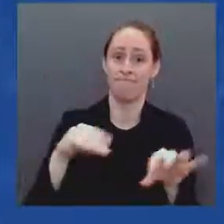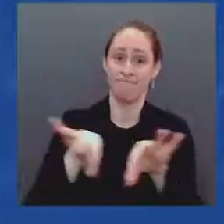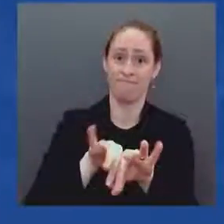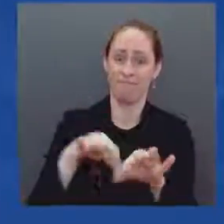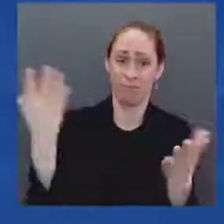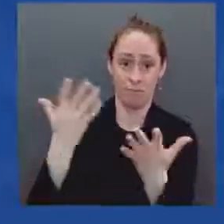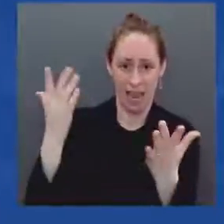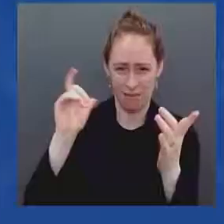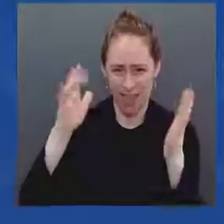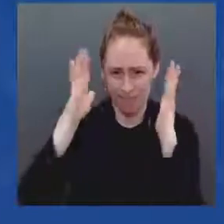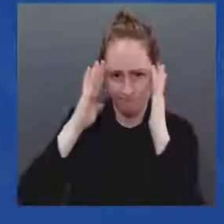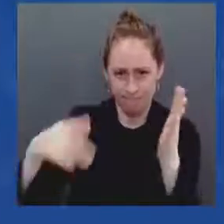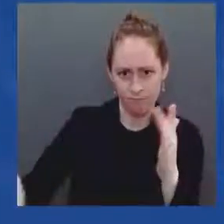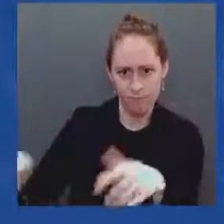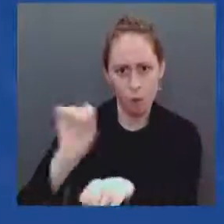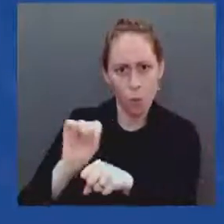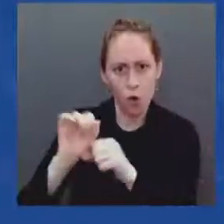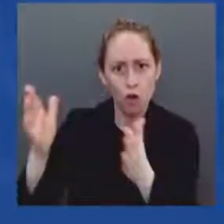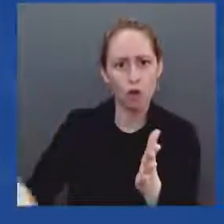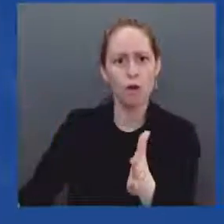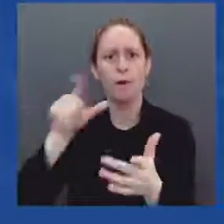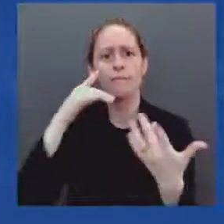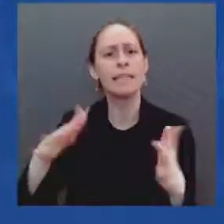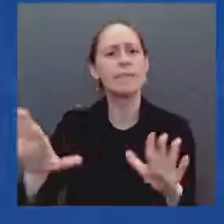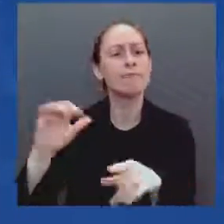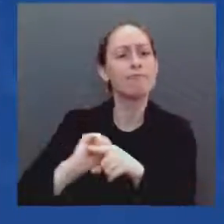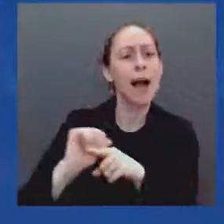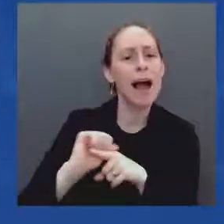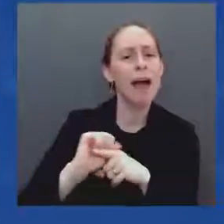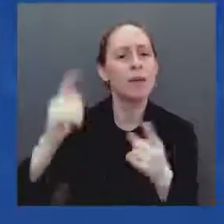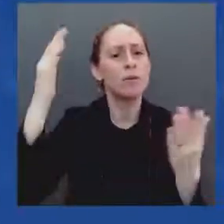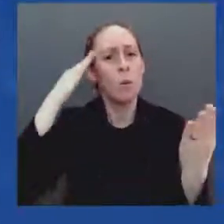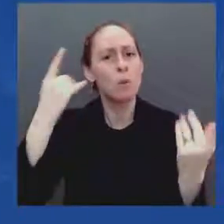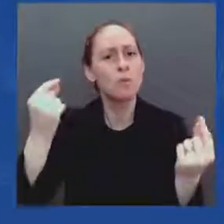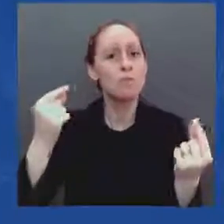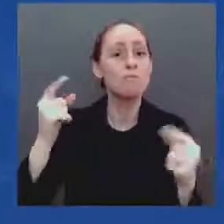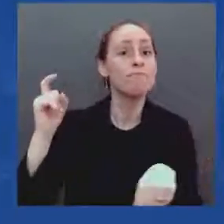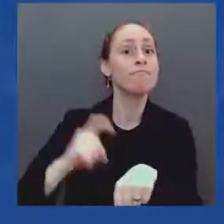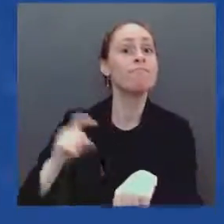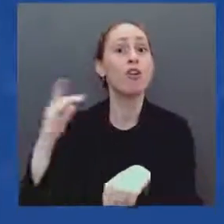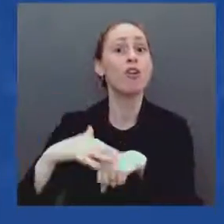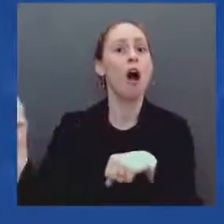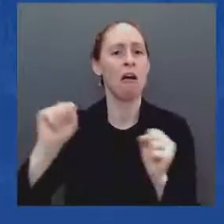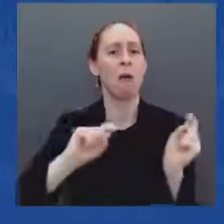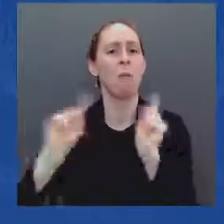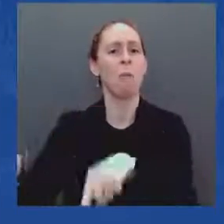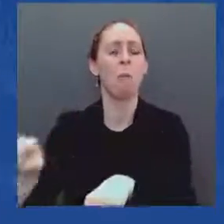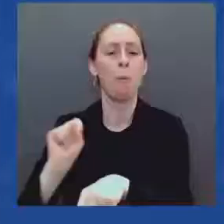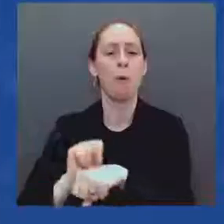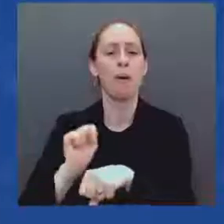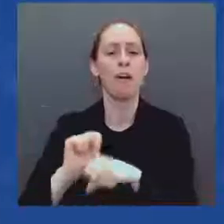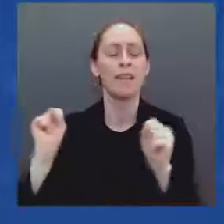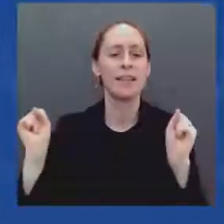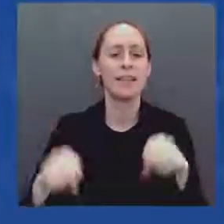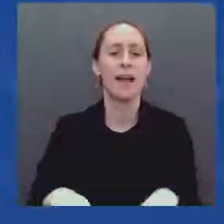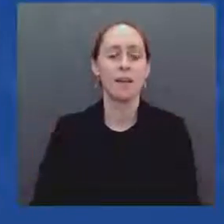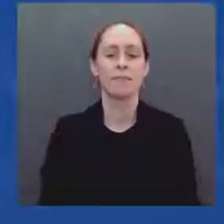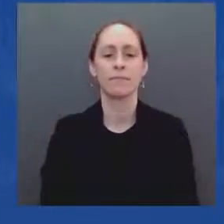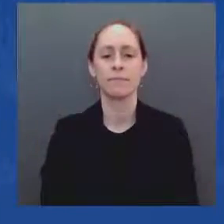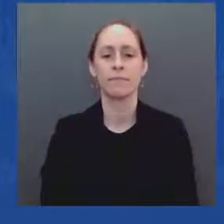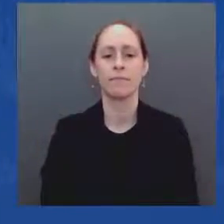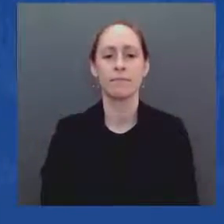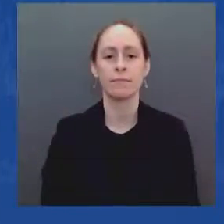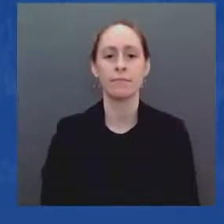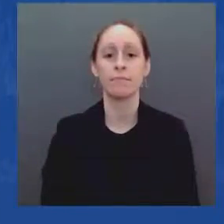going to help open up wide. And that means using the Rescue Plan funds to support union-based apprenticeships, community